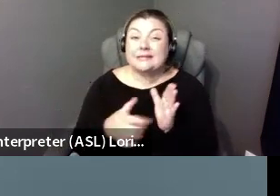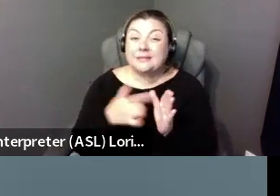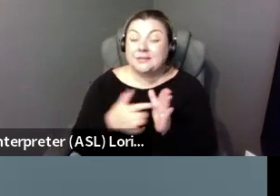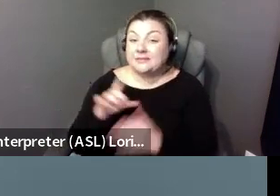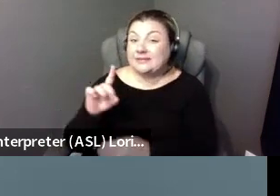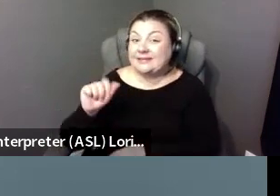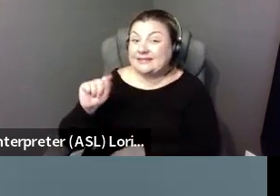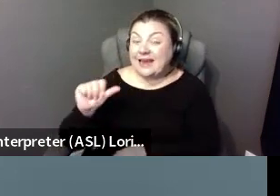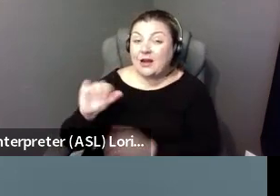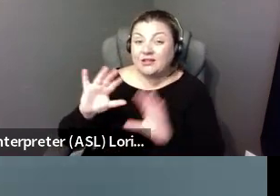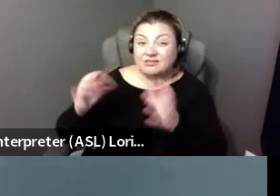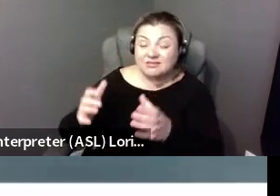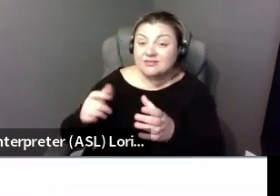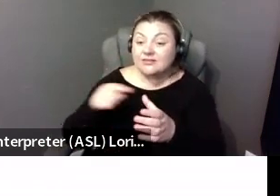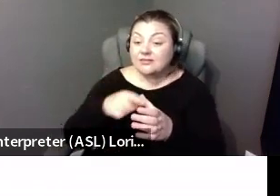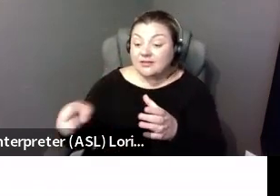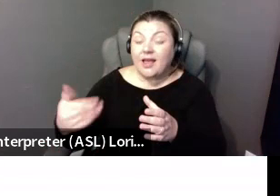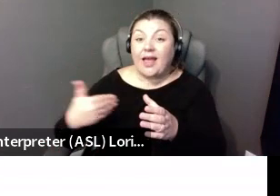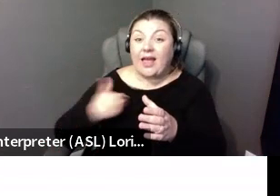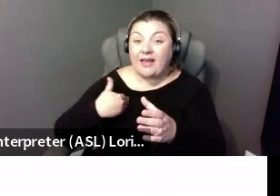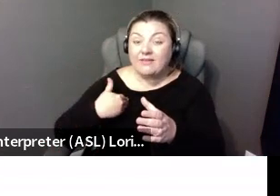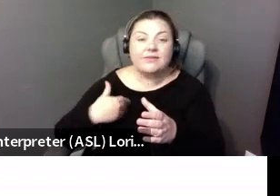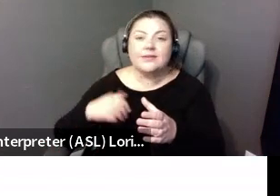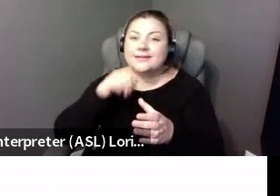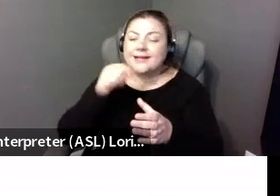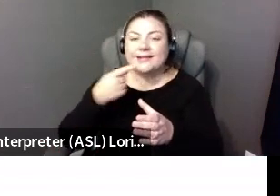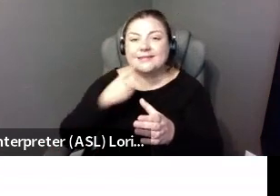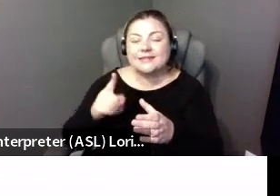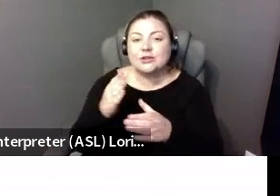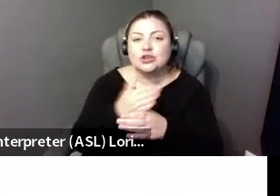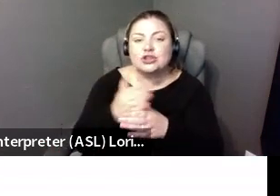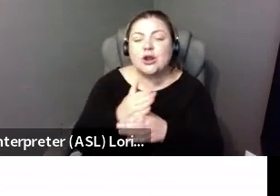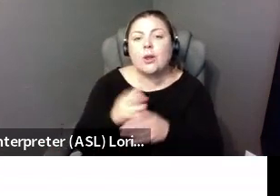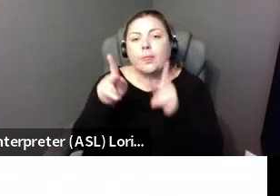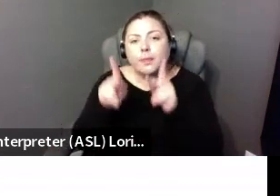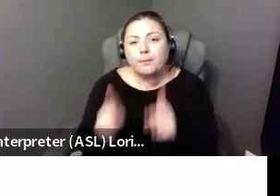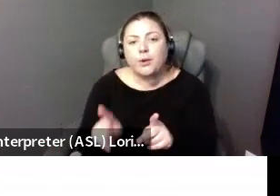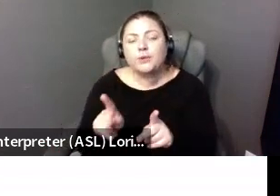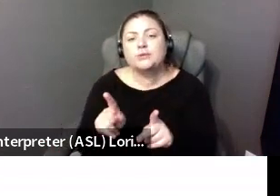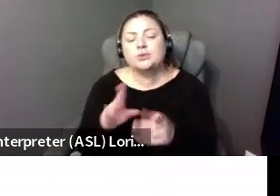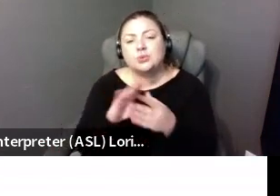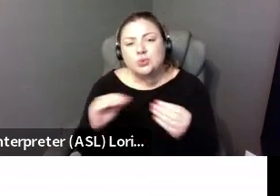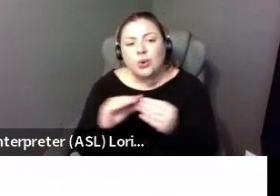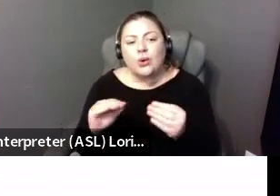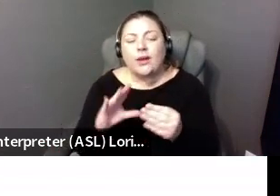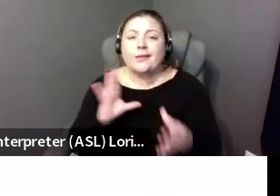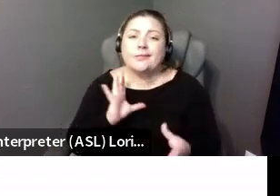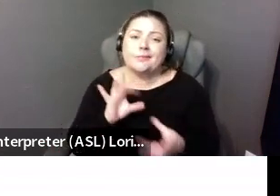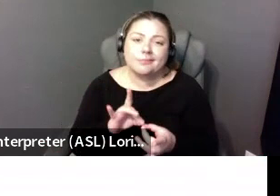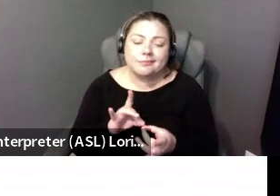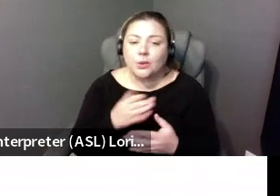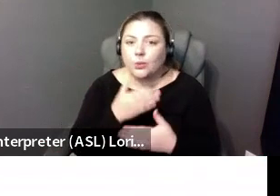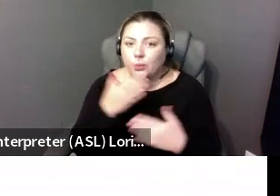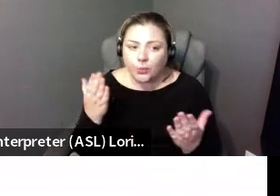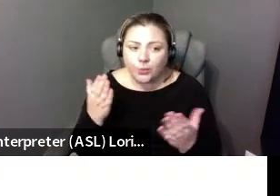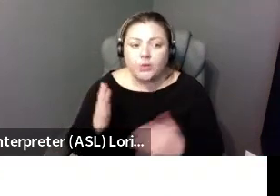story in a powerful way of people's experiences. And so out of that came a desire among returning citizens and